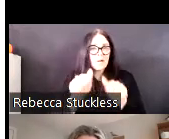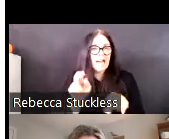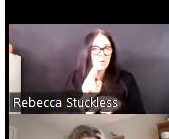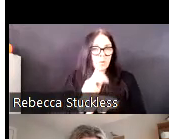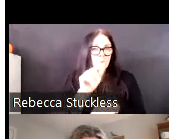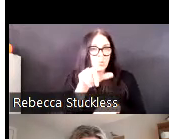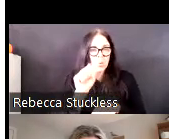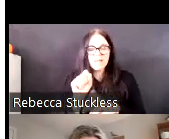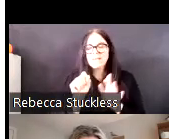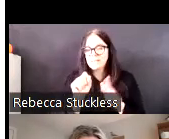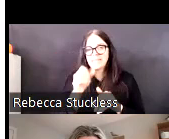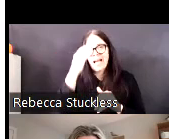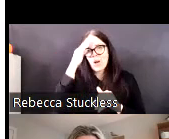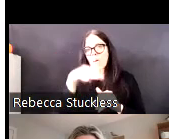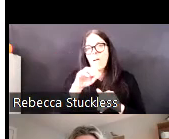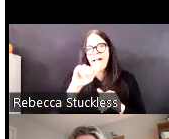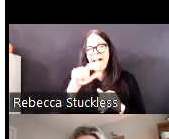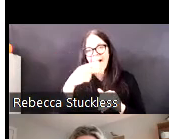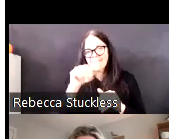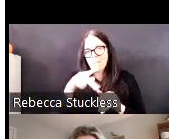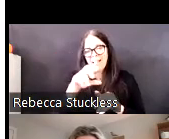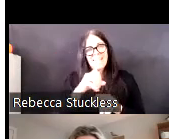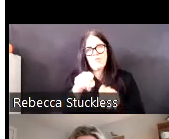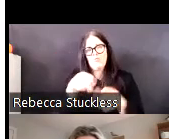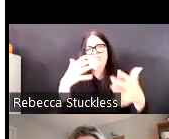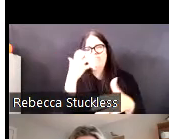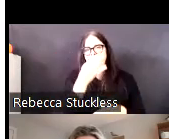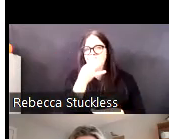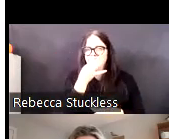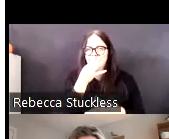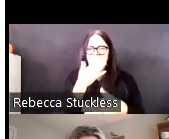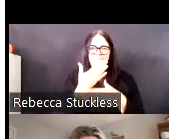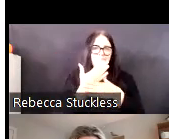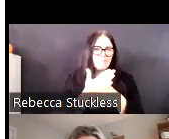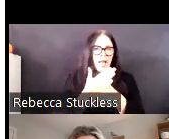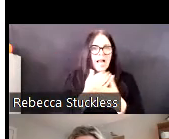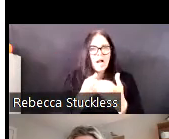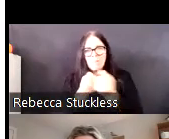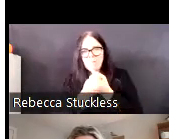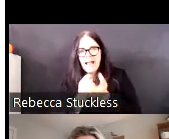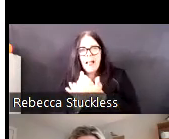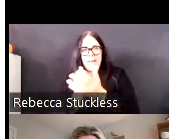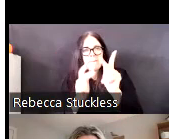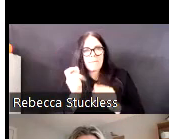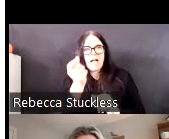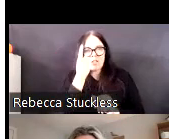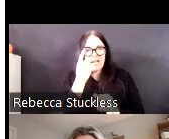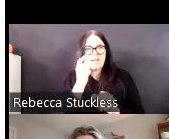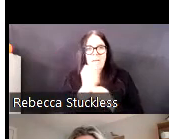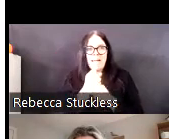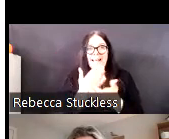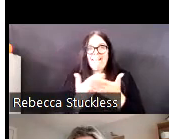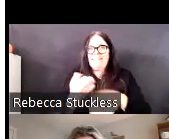that I know Alpha Plus and you in particular are so strong at promoting and helping people understand to make things easier, both